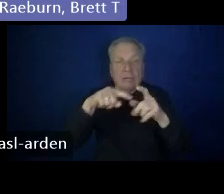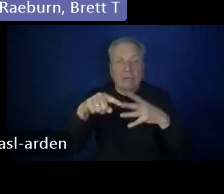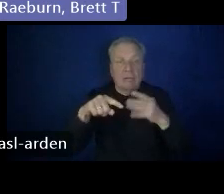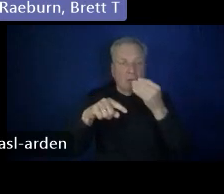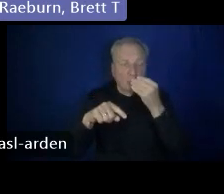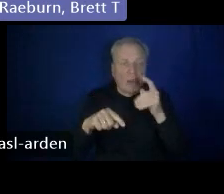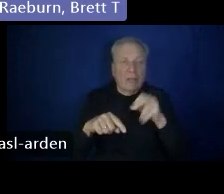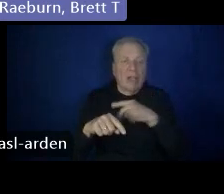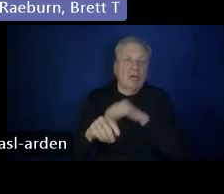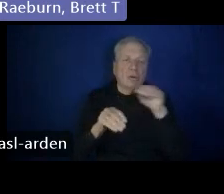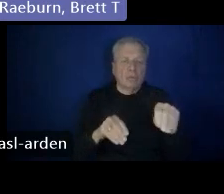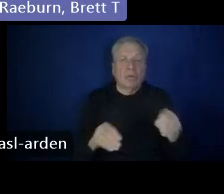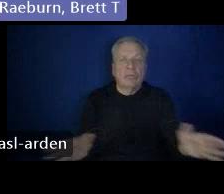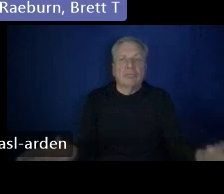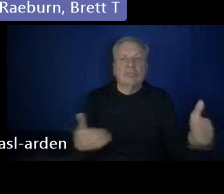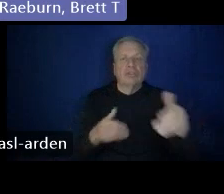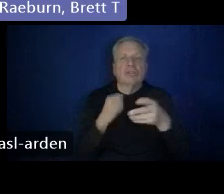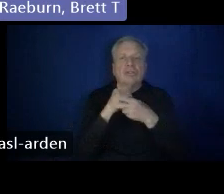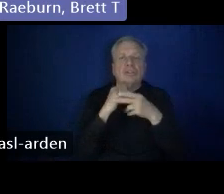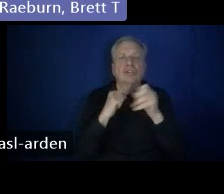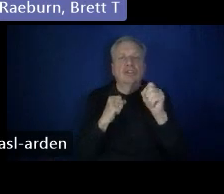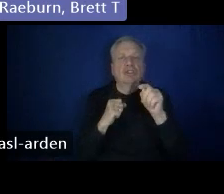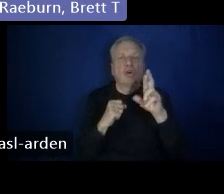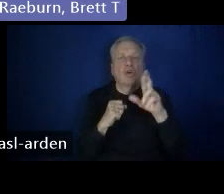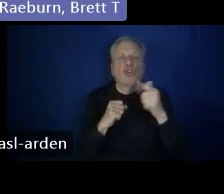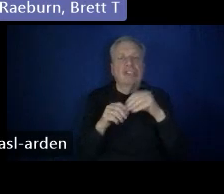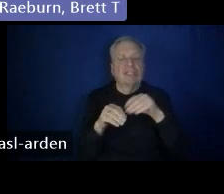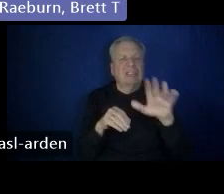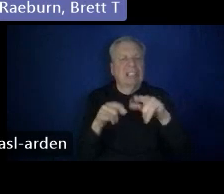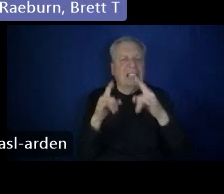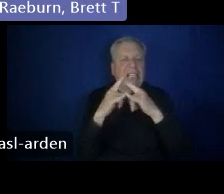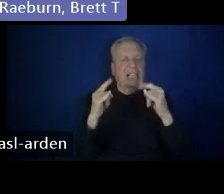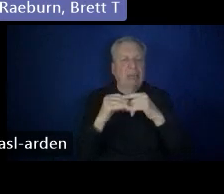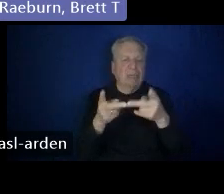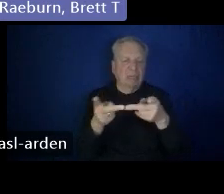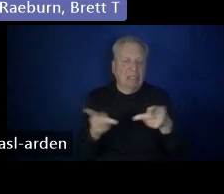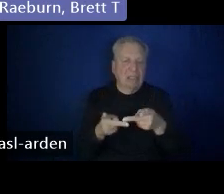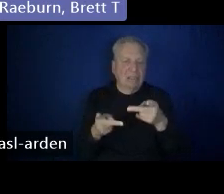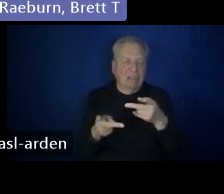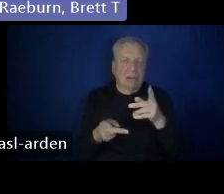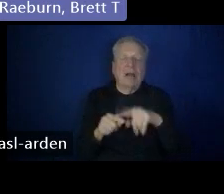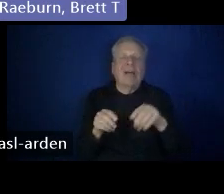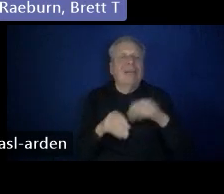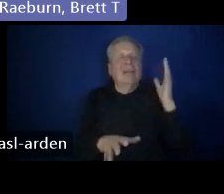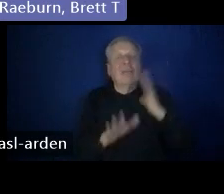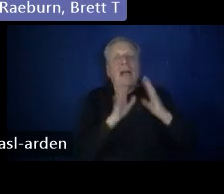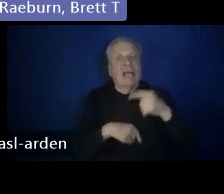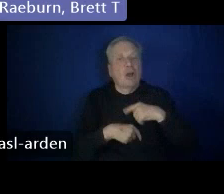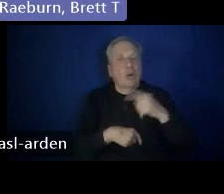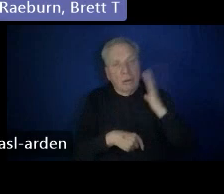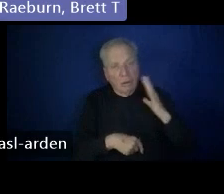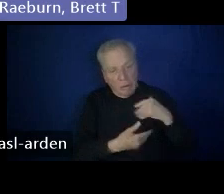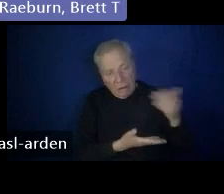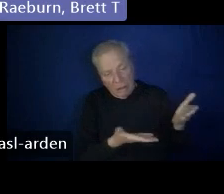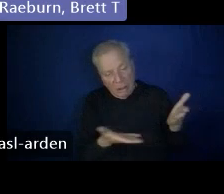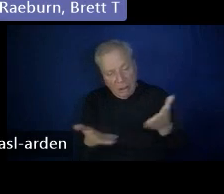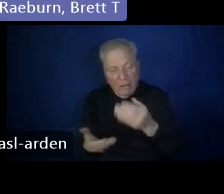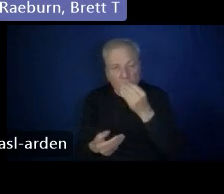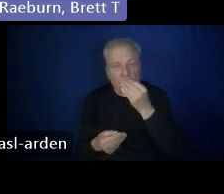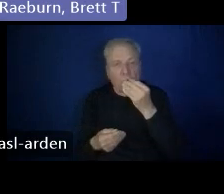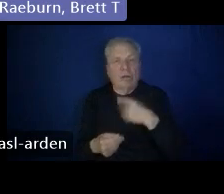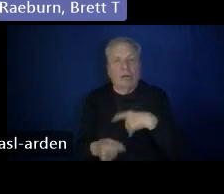food storage locker and put that in a backcountry campsites. The food storage lockers, in the past, we've carried them in by hand. We've